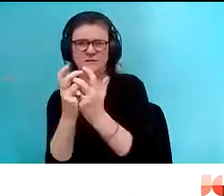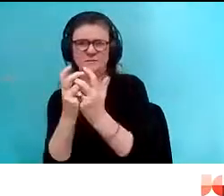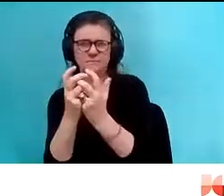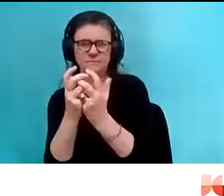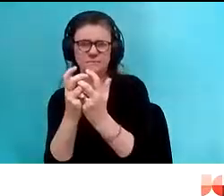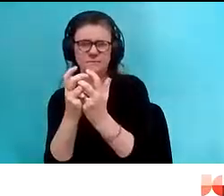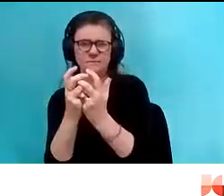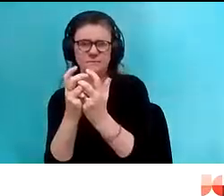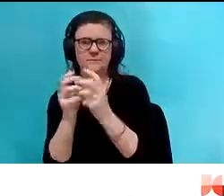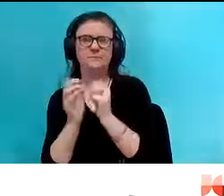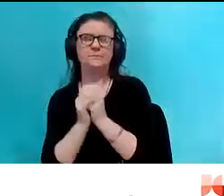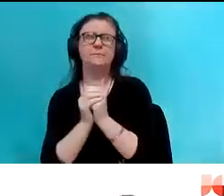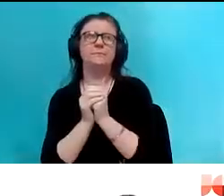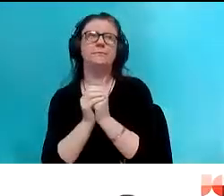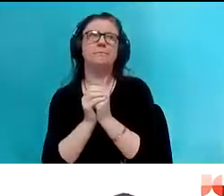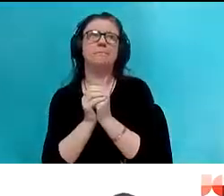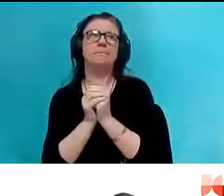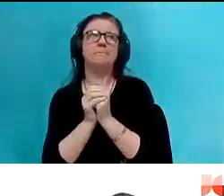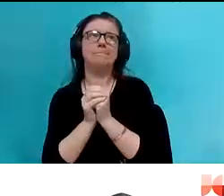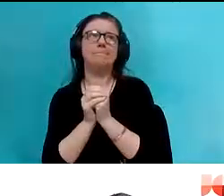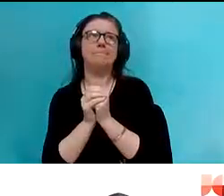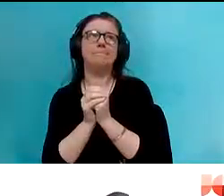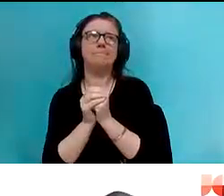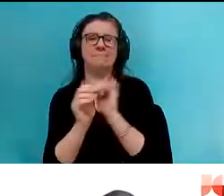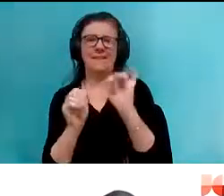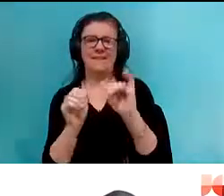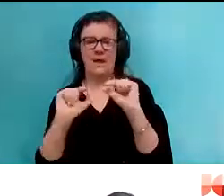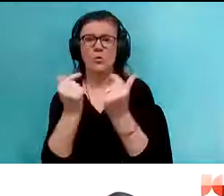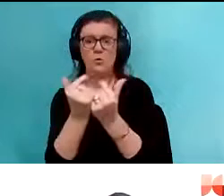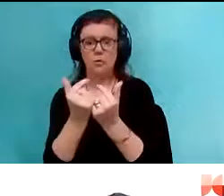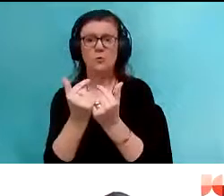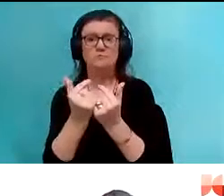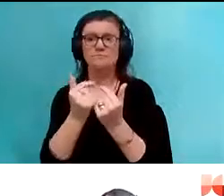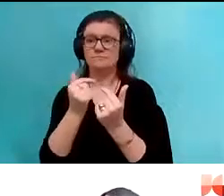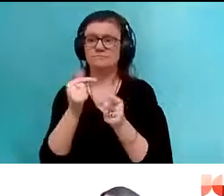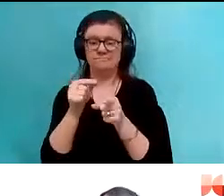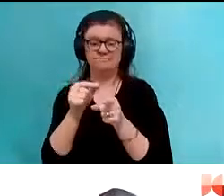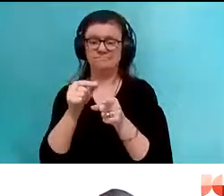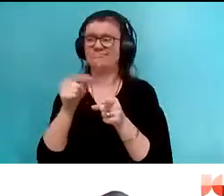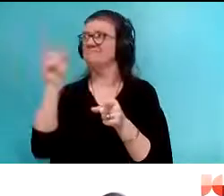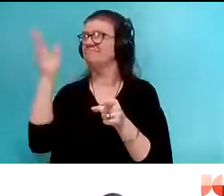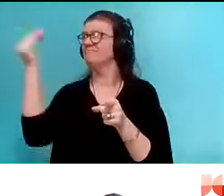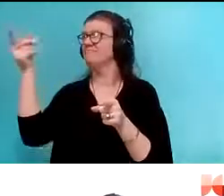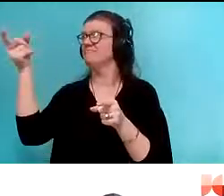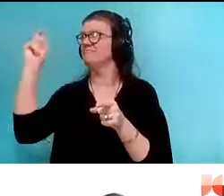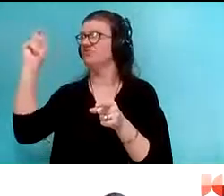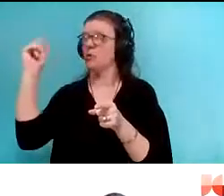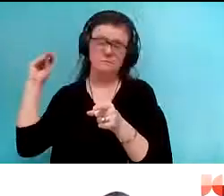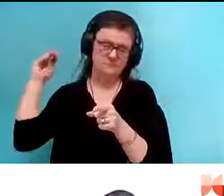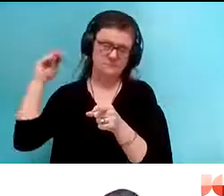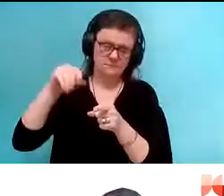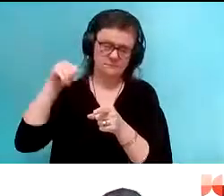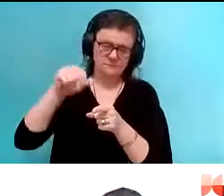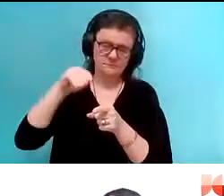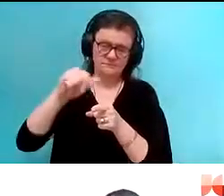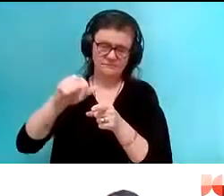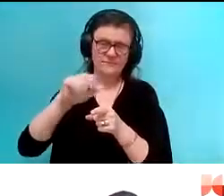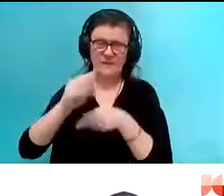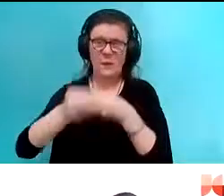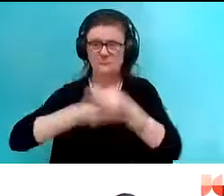That group, we called for that group to be funded potentially from existing donors so that they could reallocate some of their